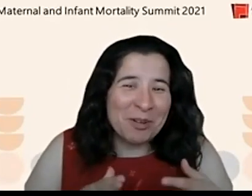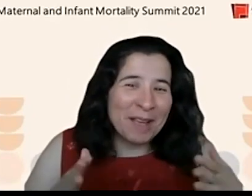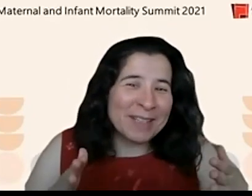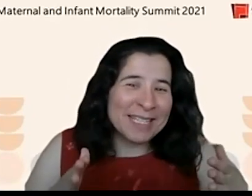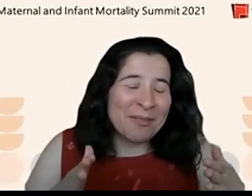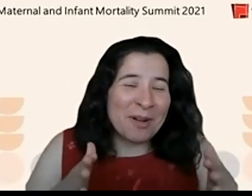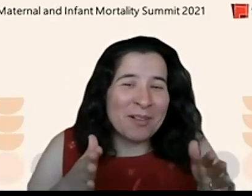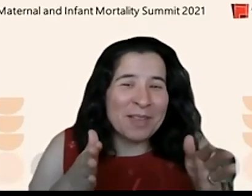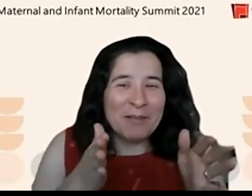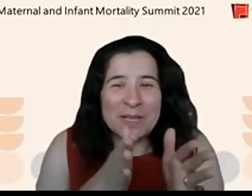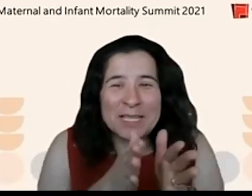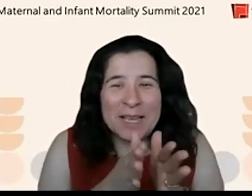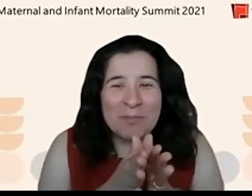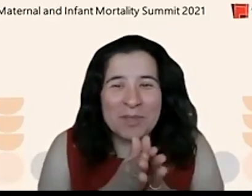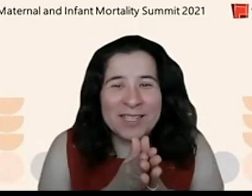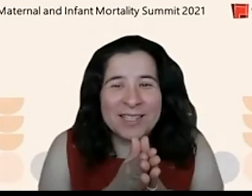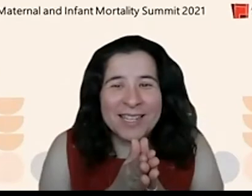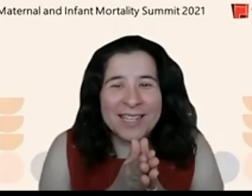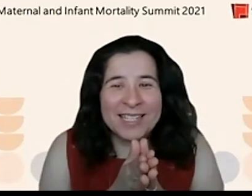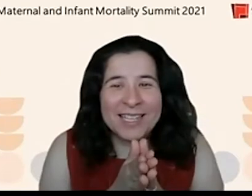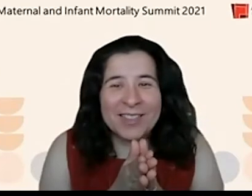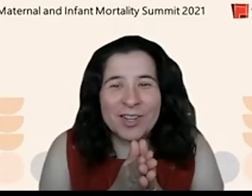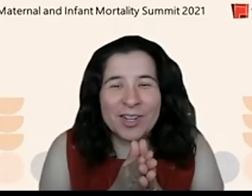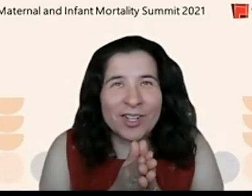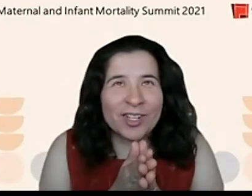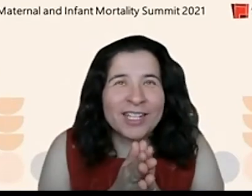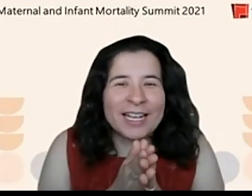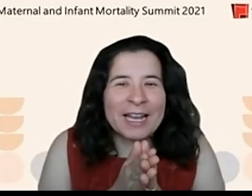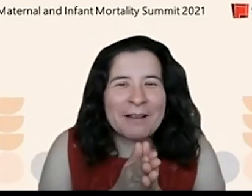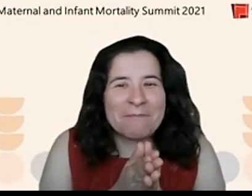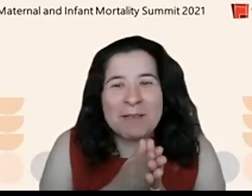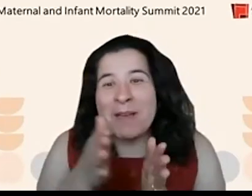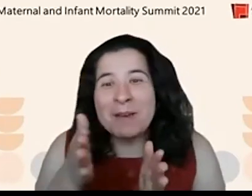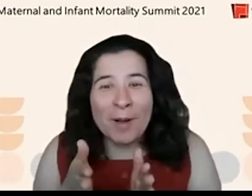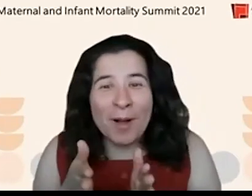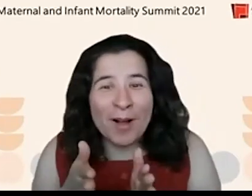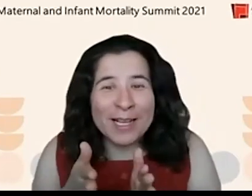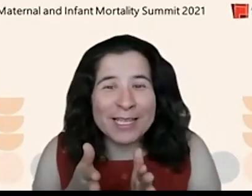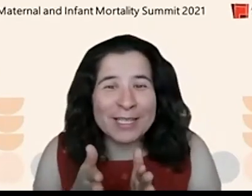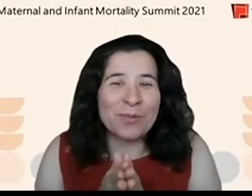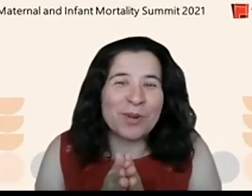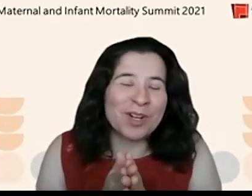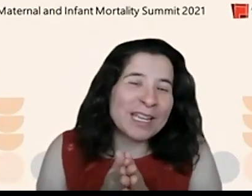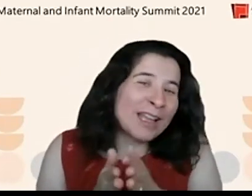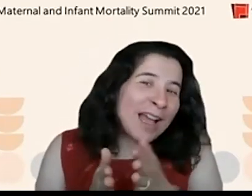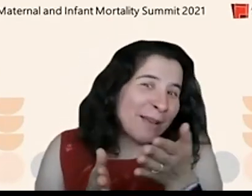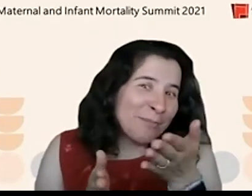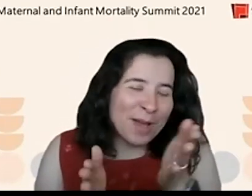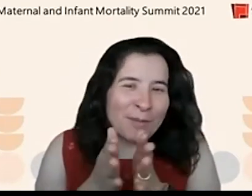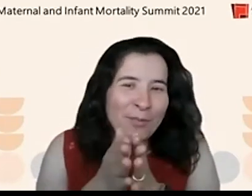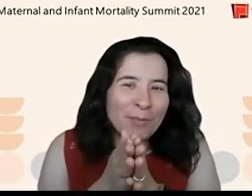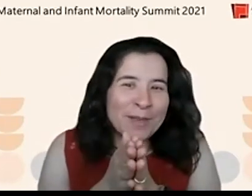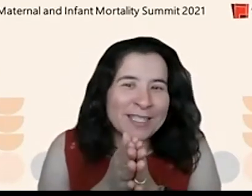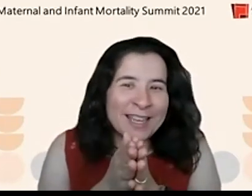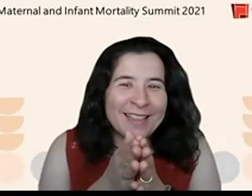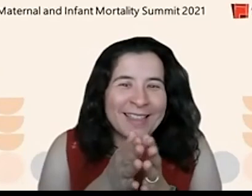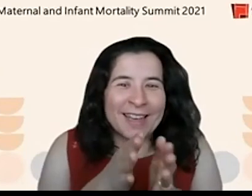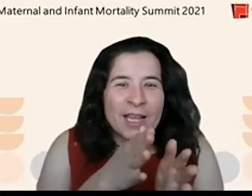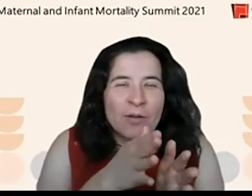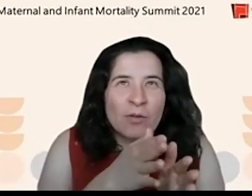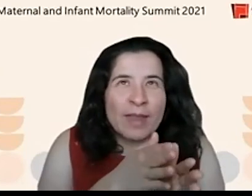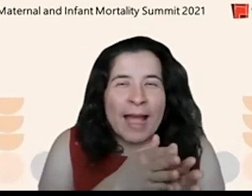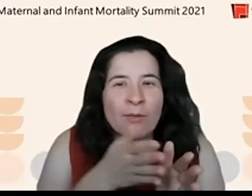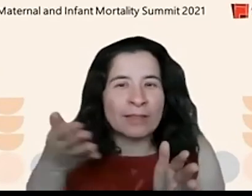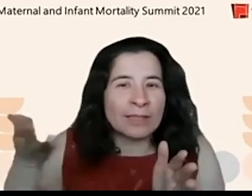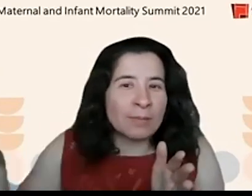that normally I would say, well, once that person is either in menopause but the problem is, I think